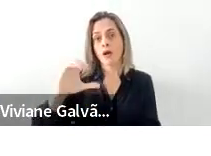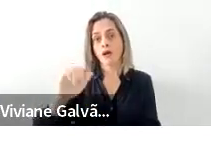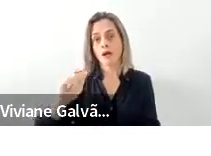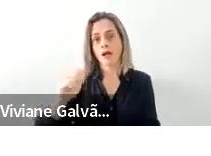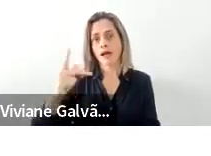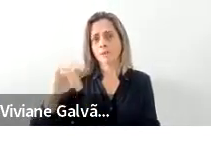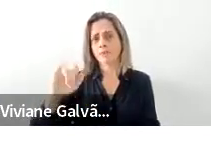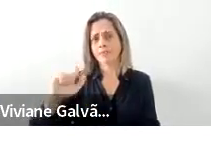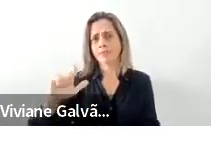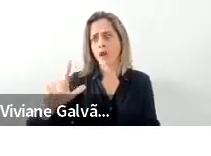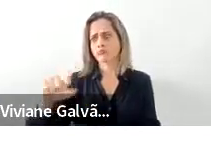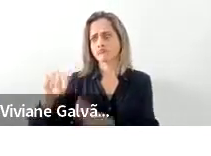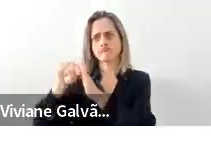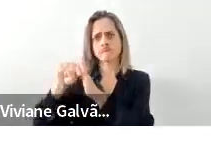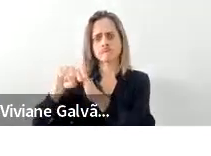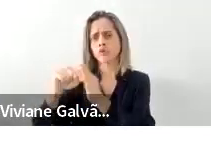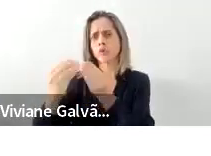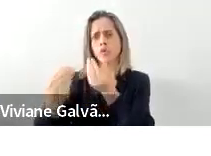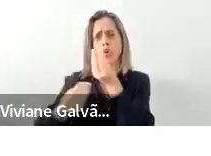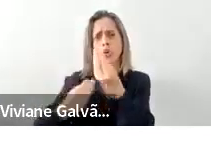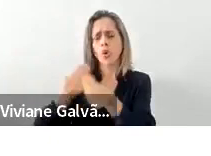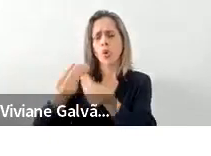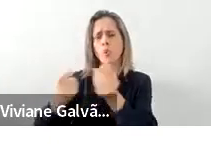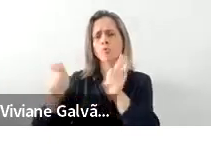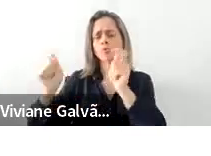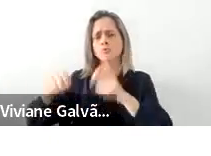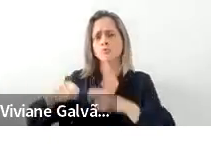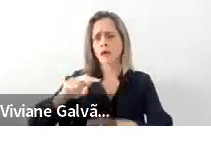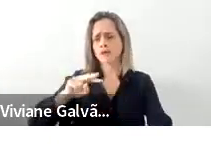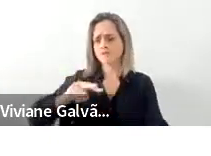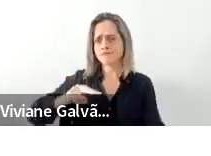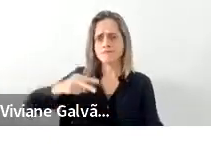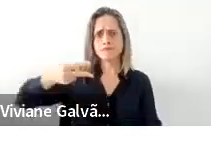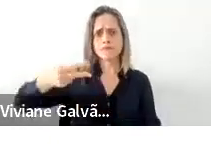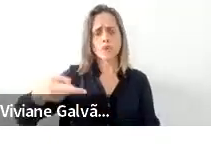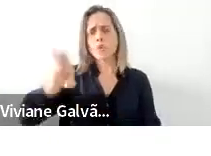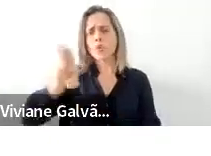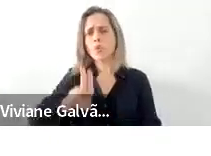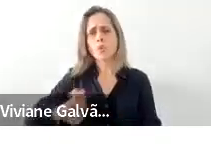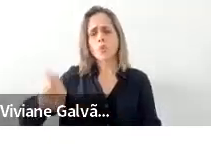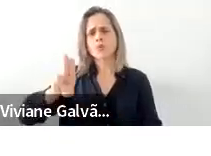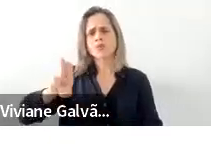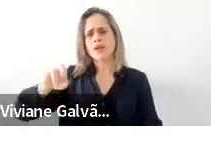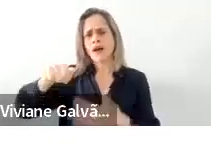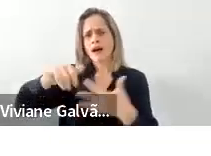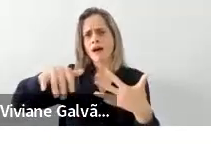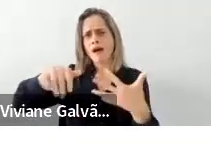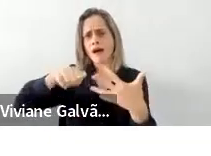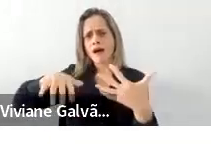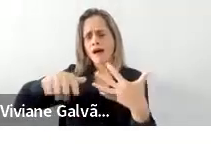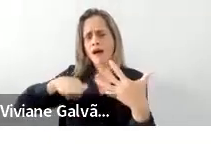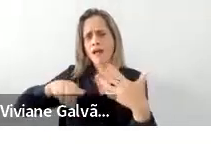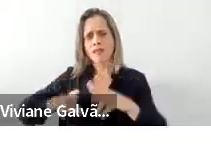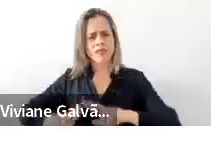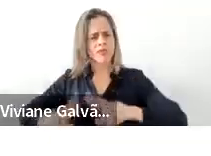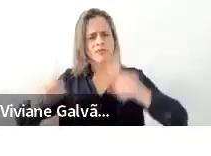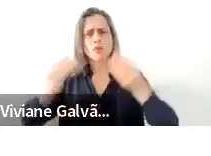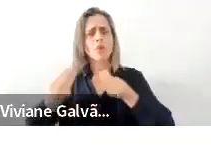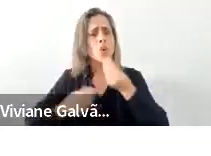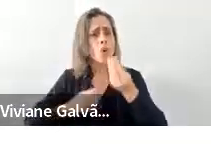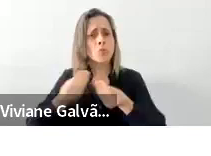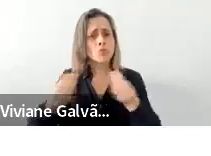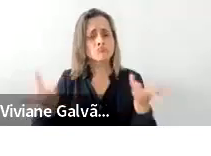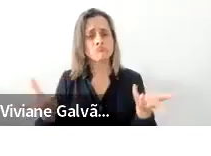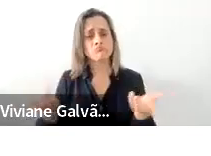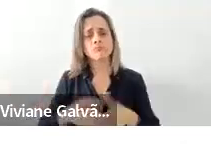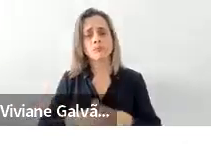And to what kinds of objects, what kinds of phenomena? How might this method, and the work on capital in particular, how